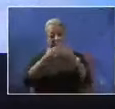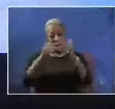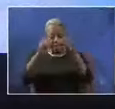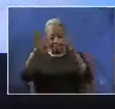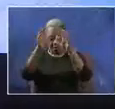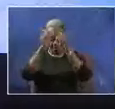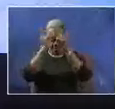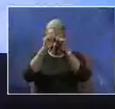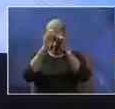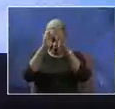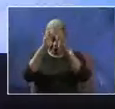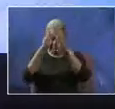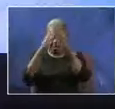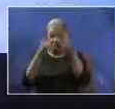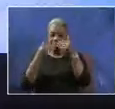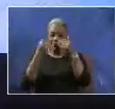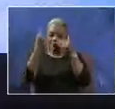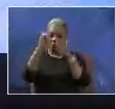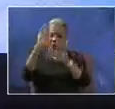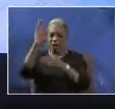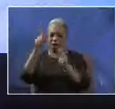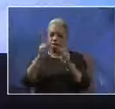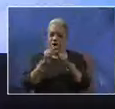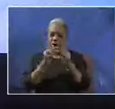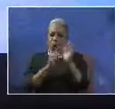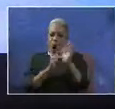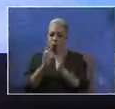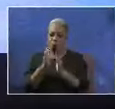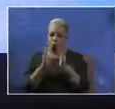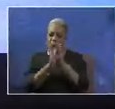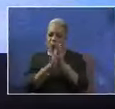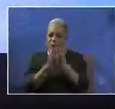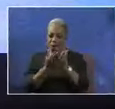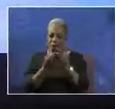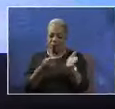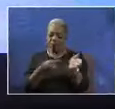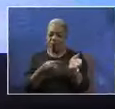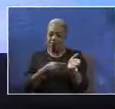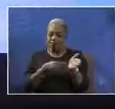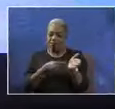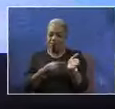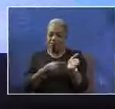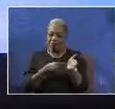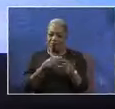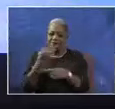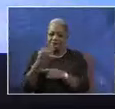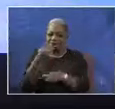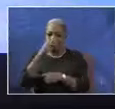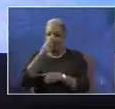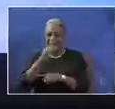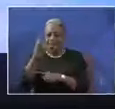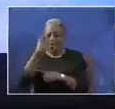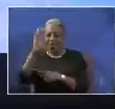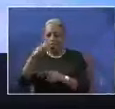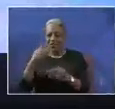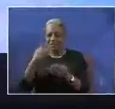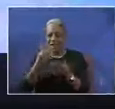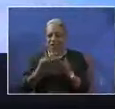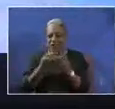you for your word this morning. And thank you, O Lord, for your goodness to